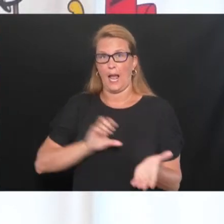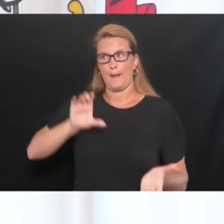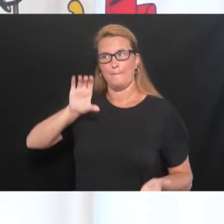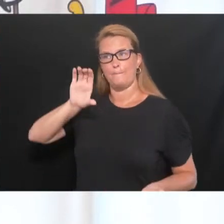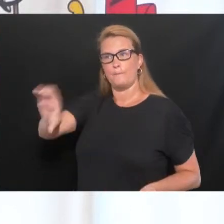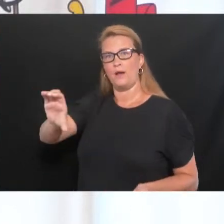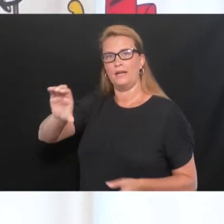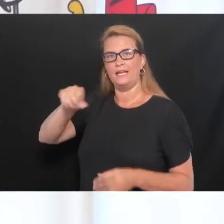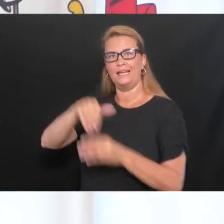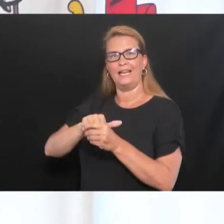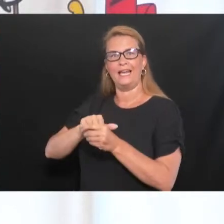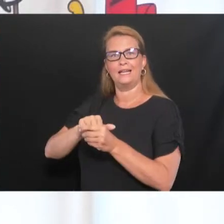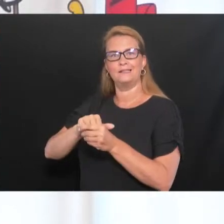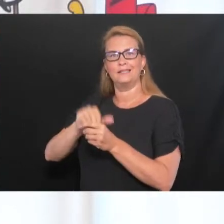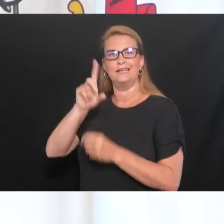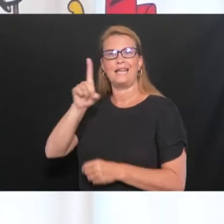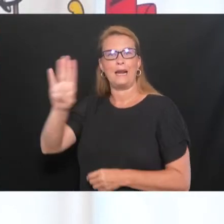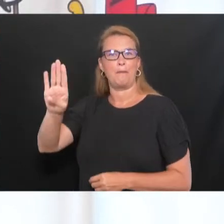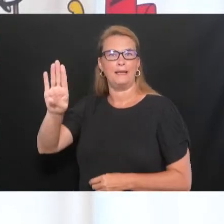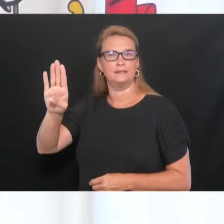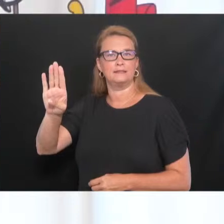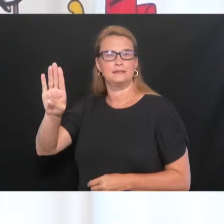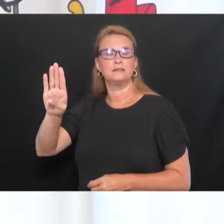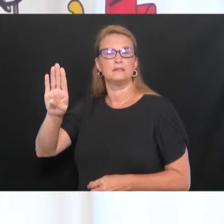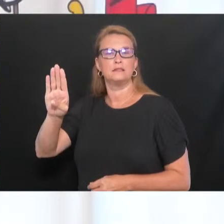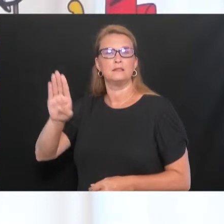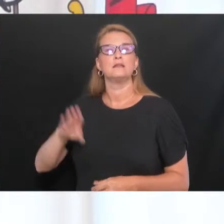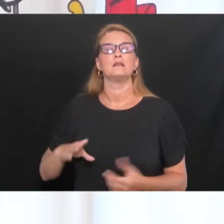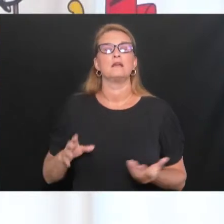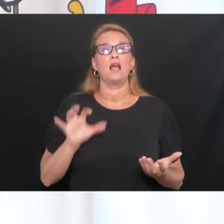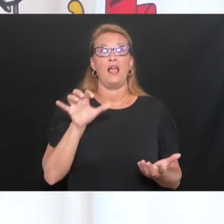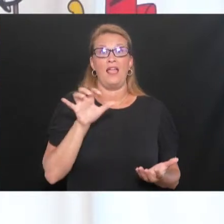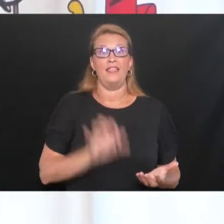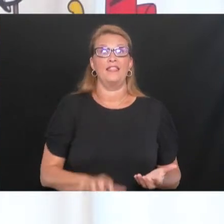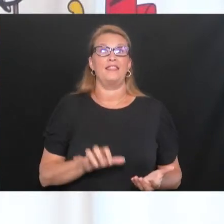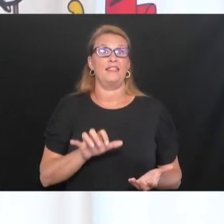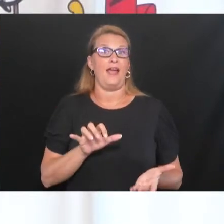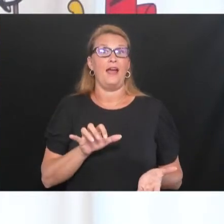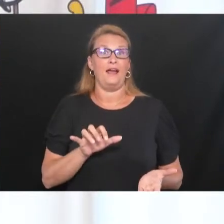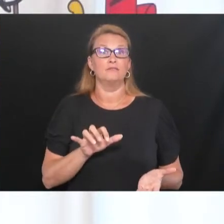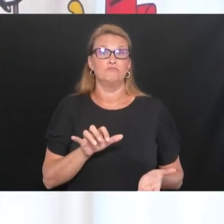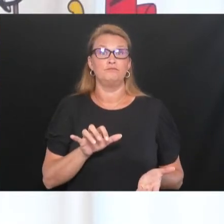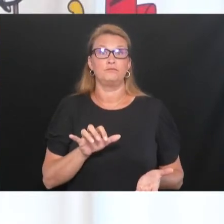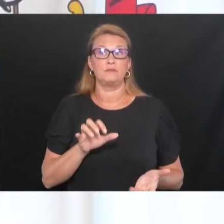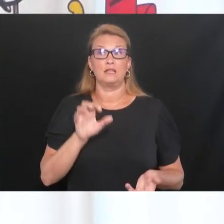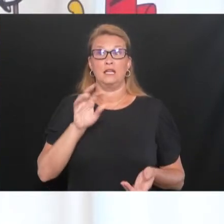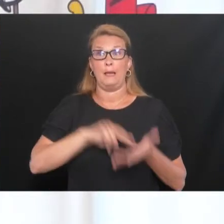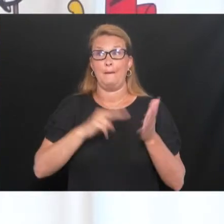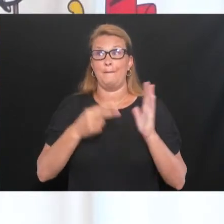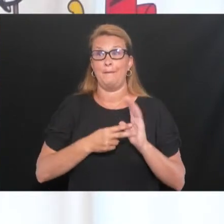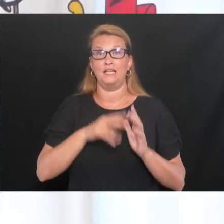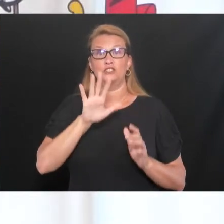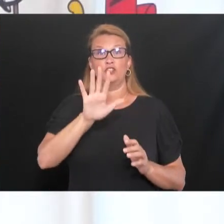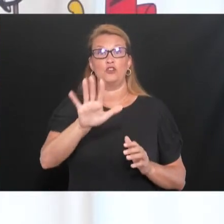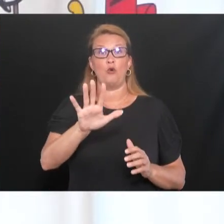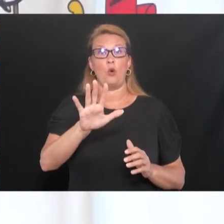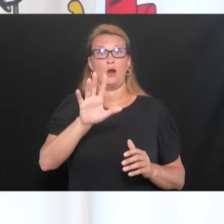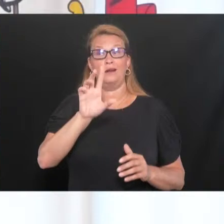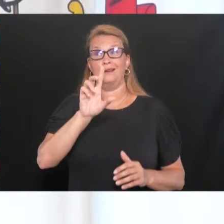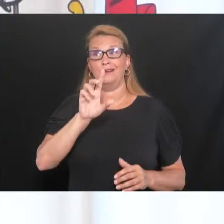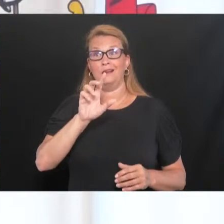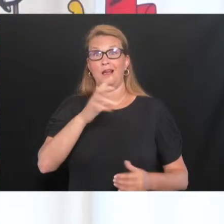will be just this probably. It'll come out, that if your antibody level has dropped